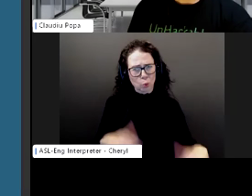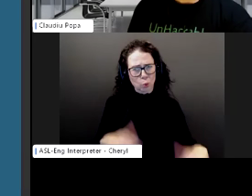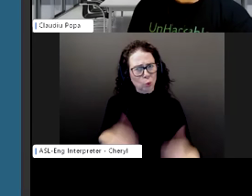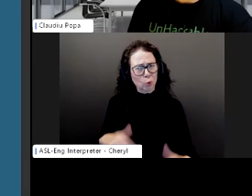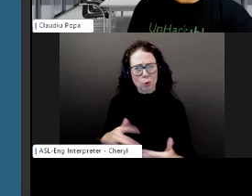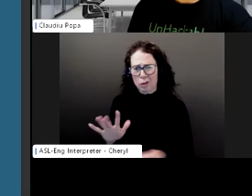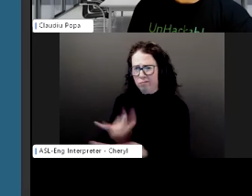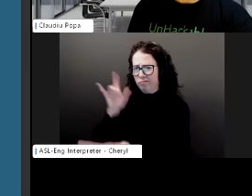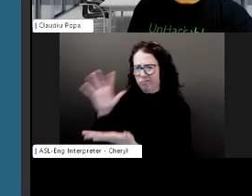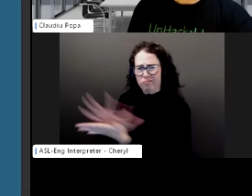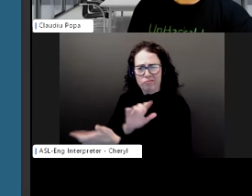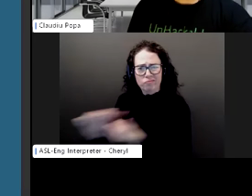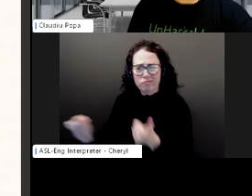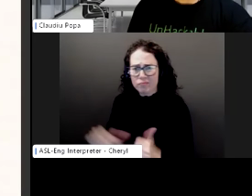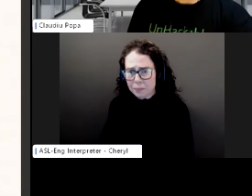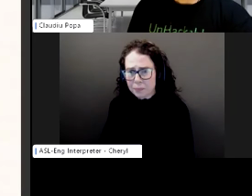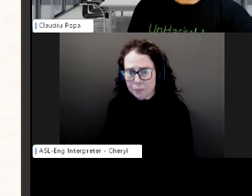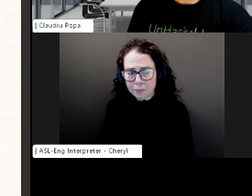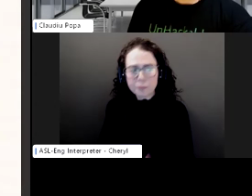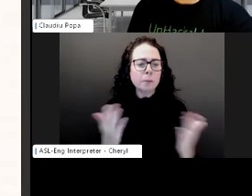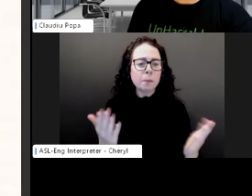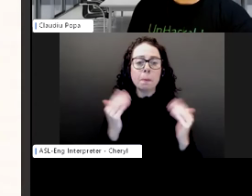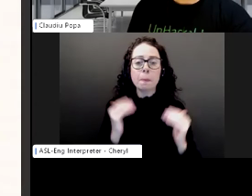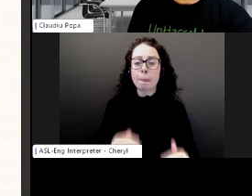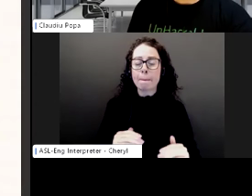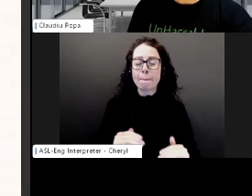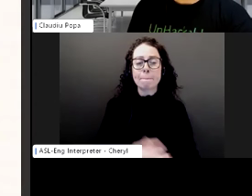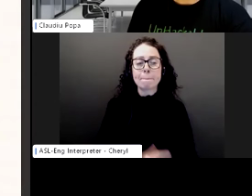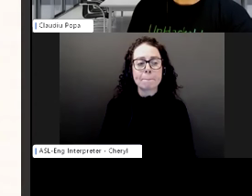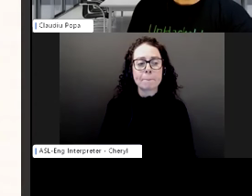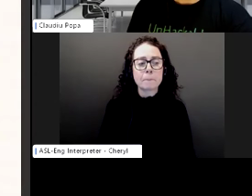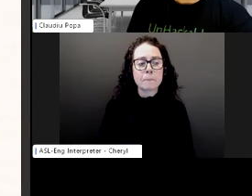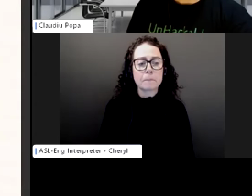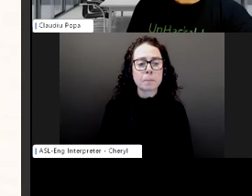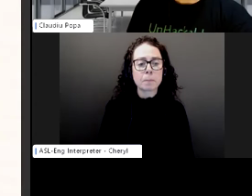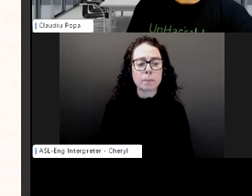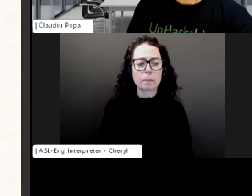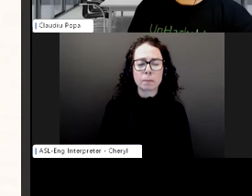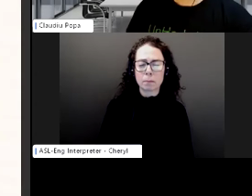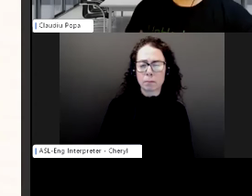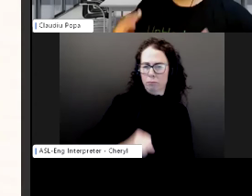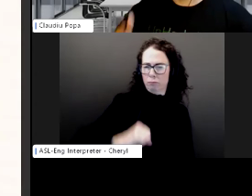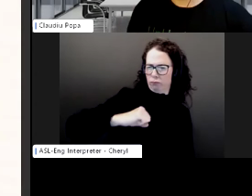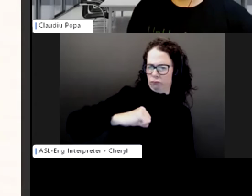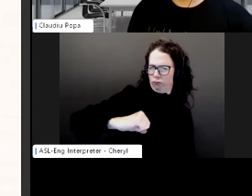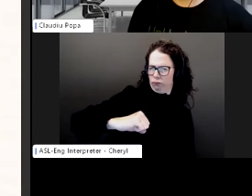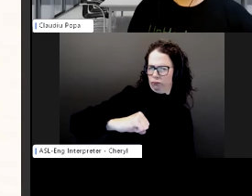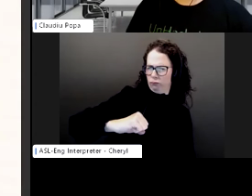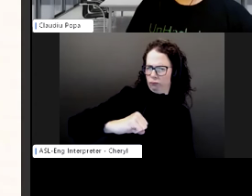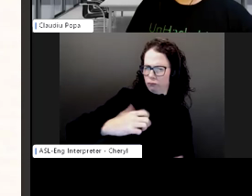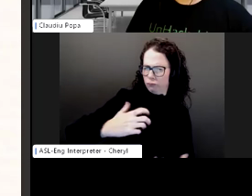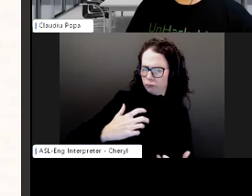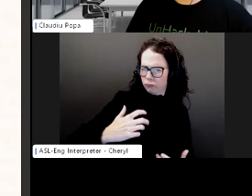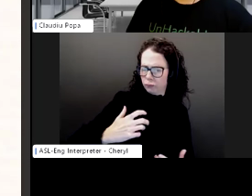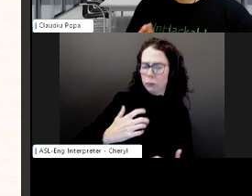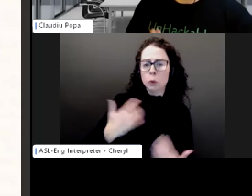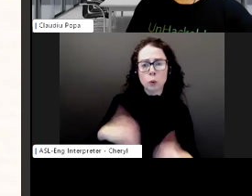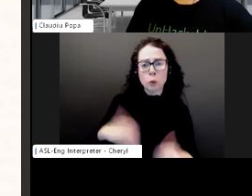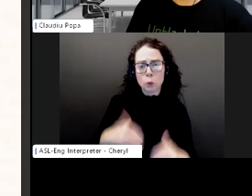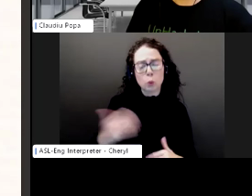So resistance is something that I'm told a lot of young people put